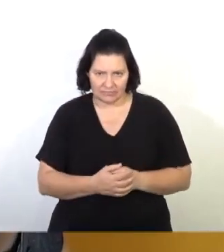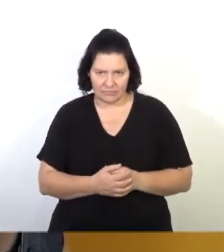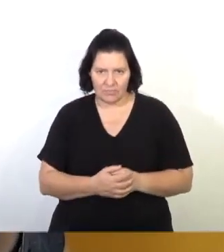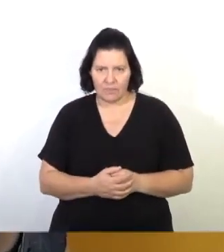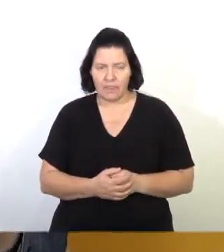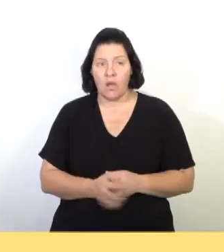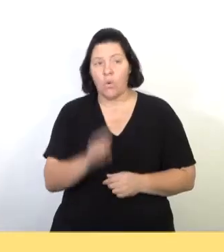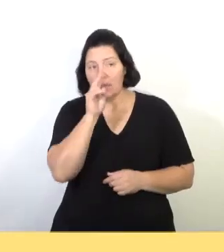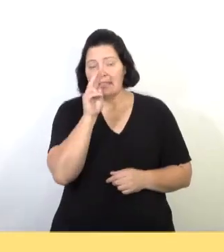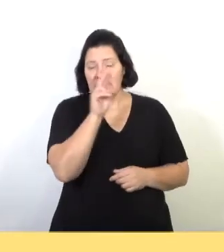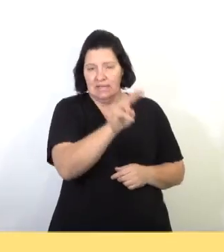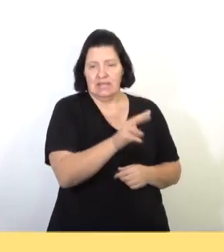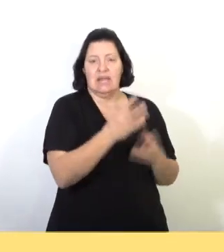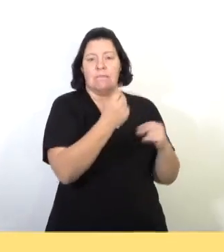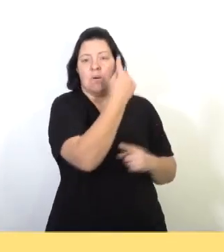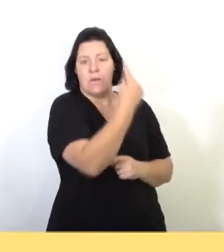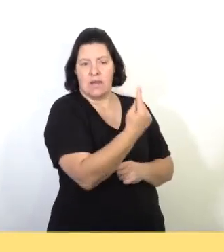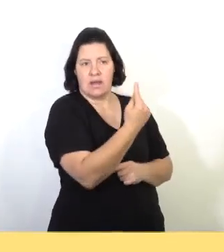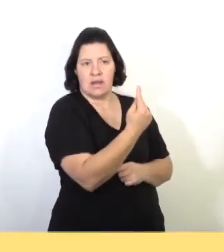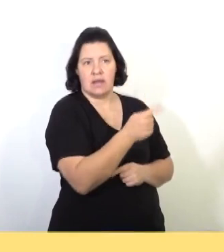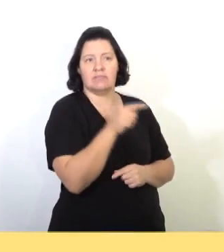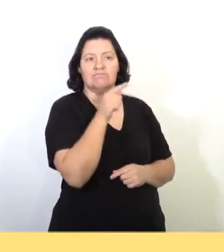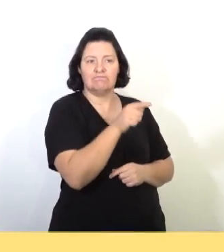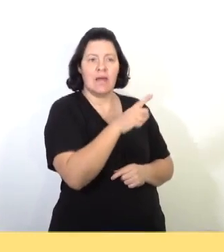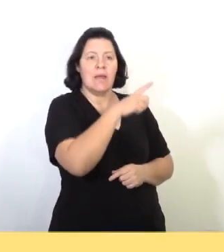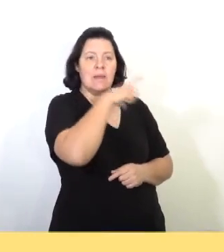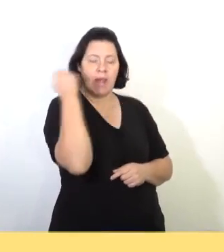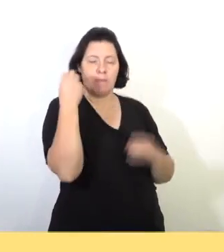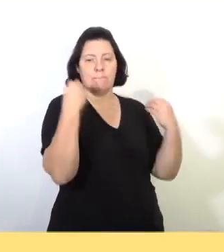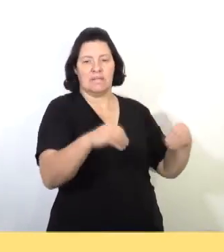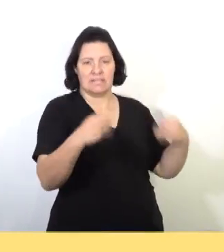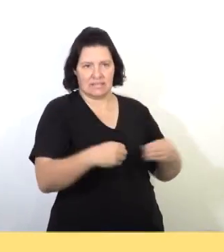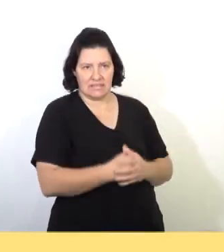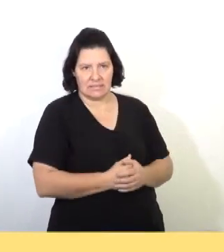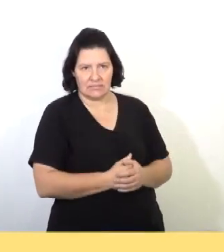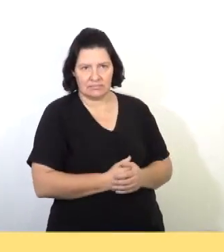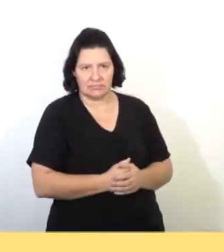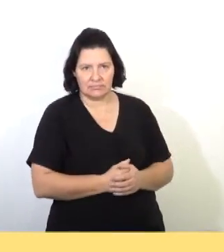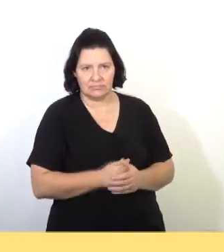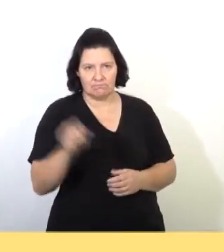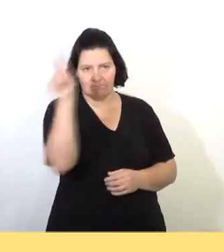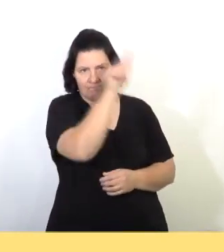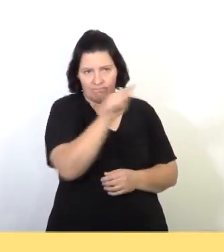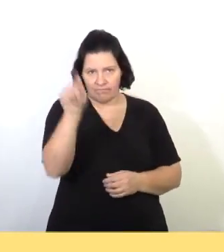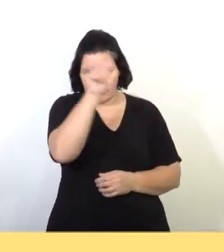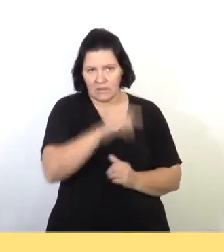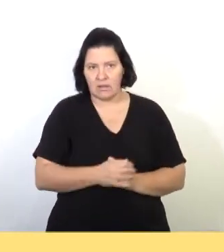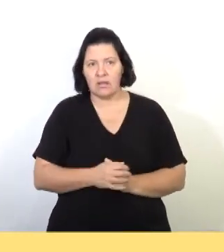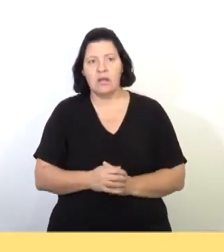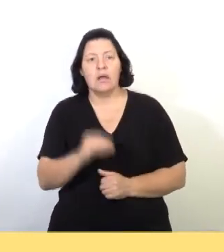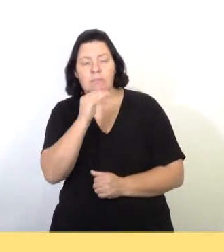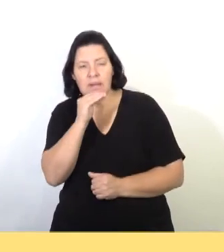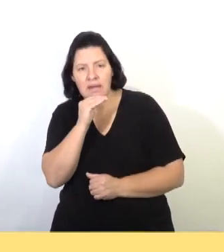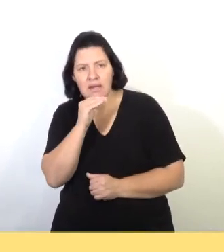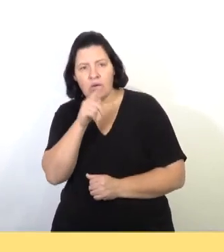begin. What you see on number one here, this is the name of the business. So this is the name of the business, all right?